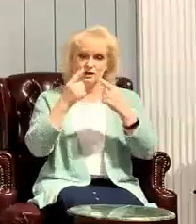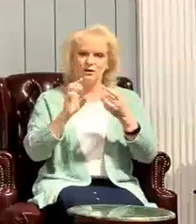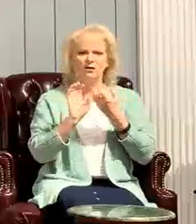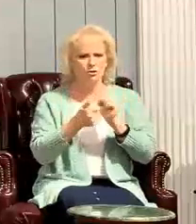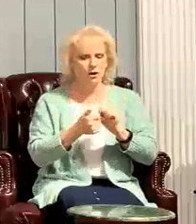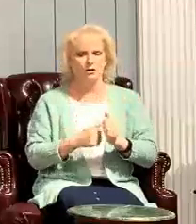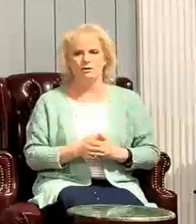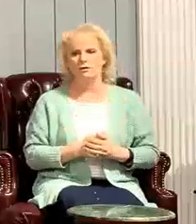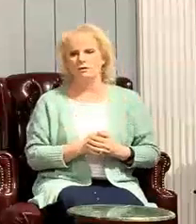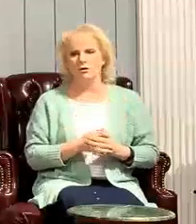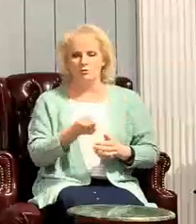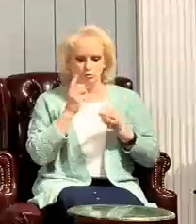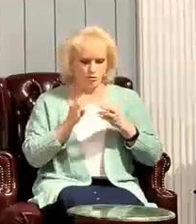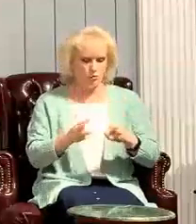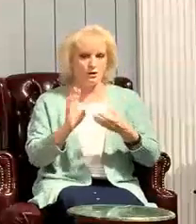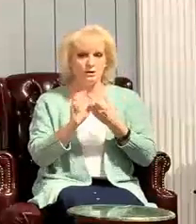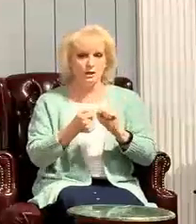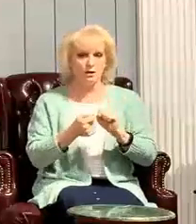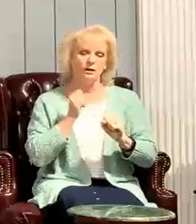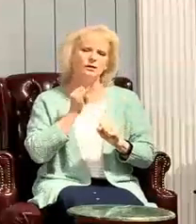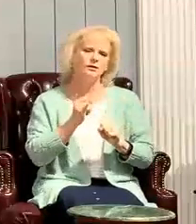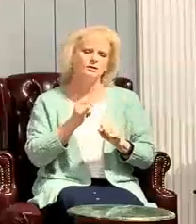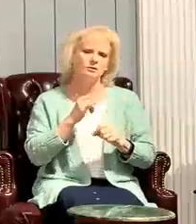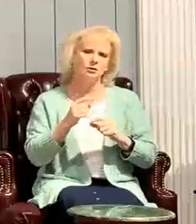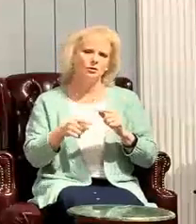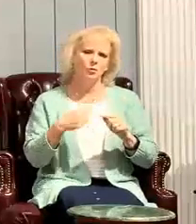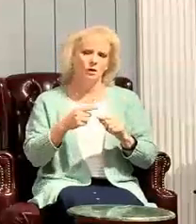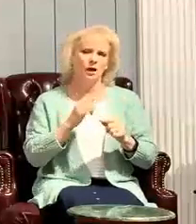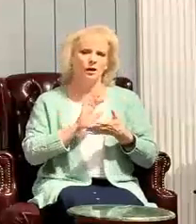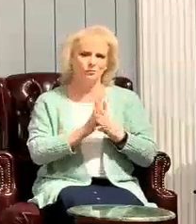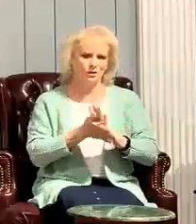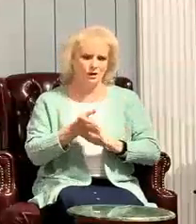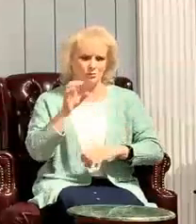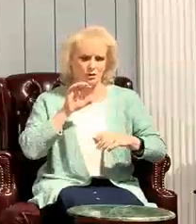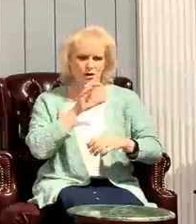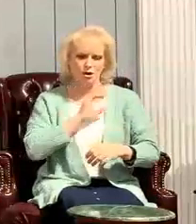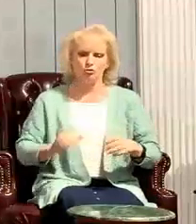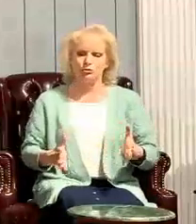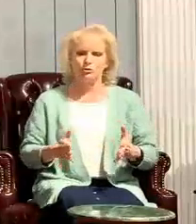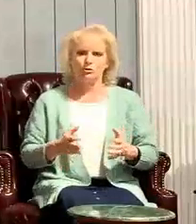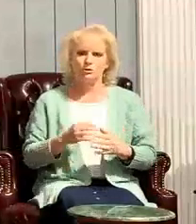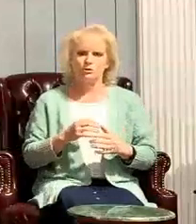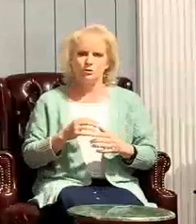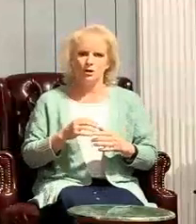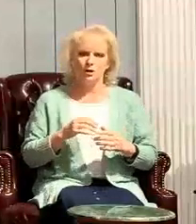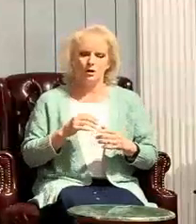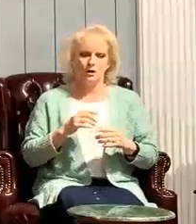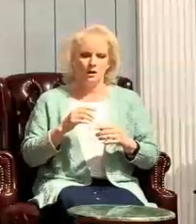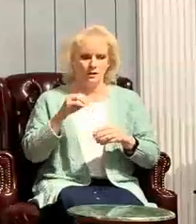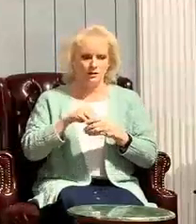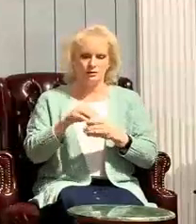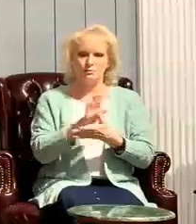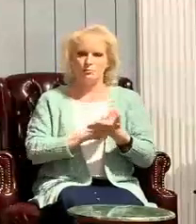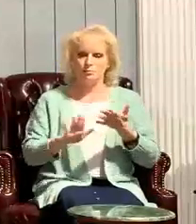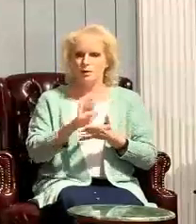It's just changed so much. One of the ways that it's changed is, when I became a Christian, preachers taught us, when I was in Bible college, when I went to church, or began going